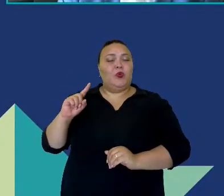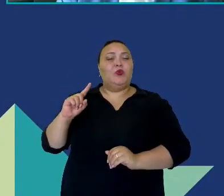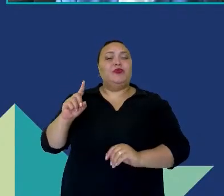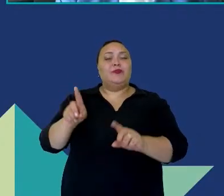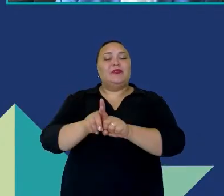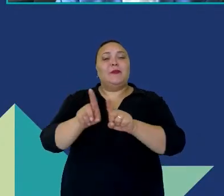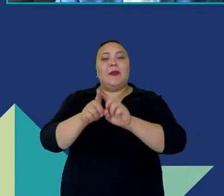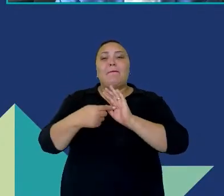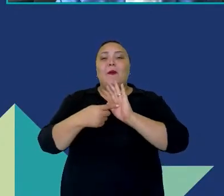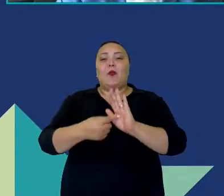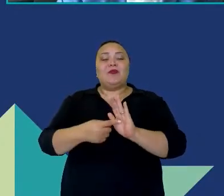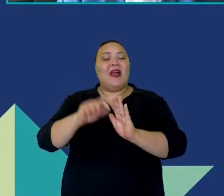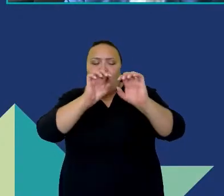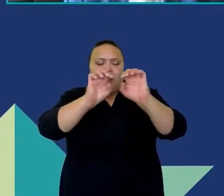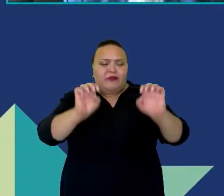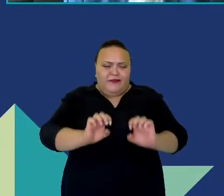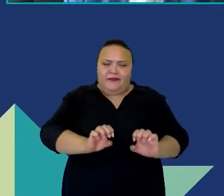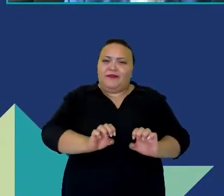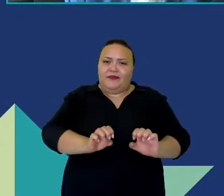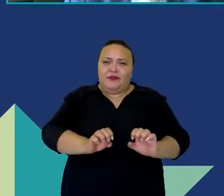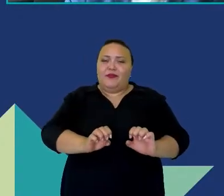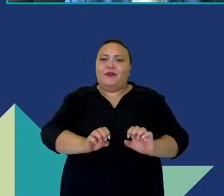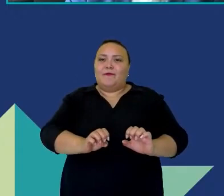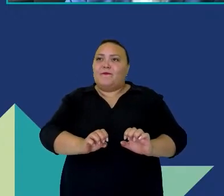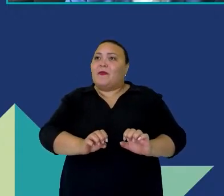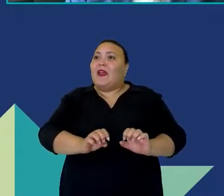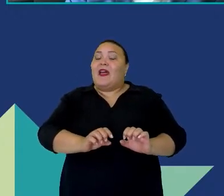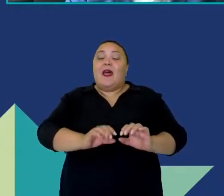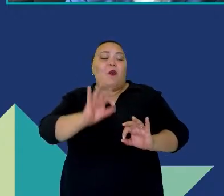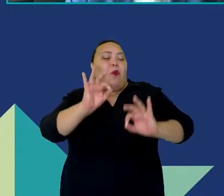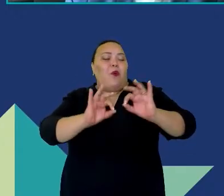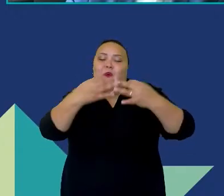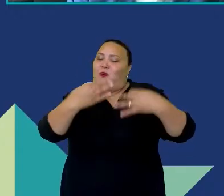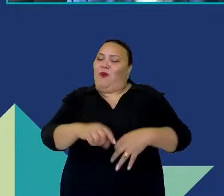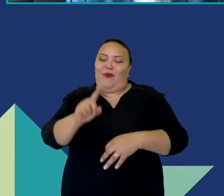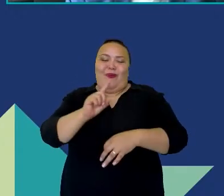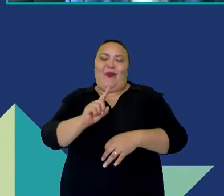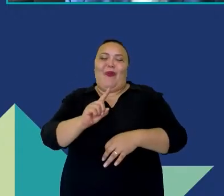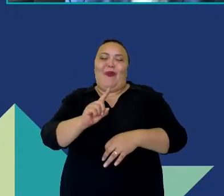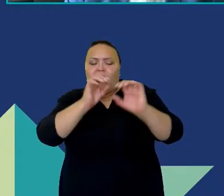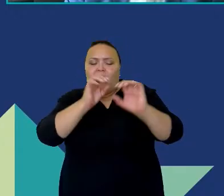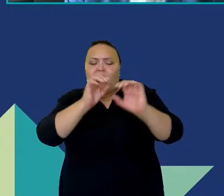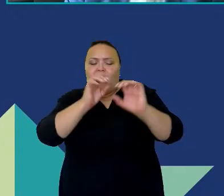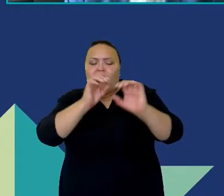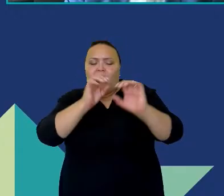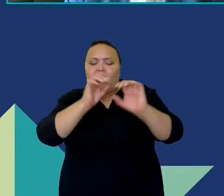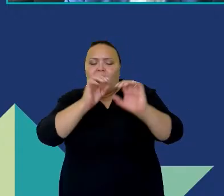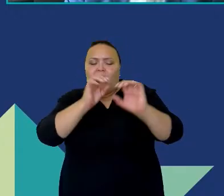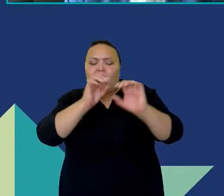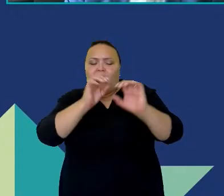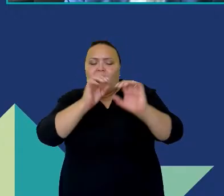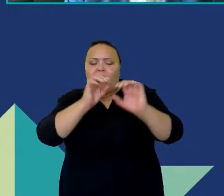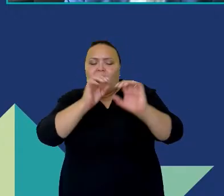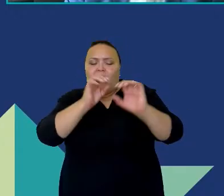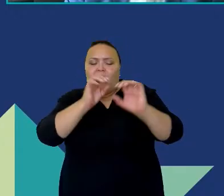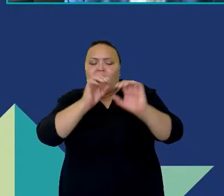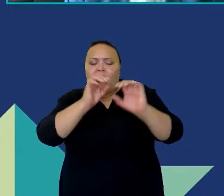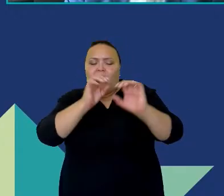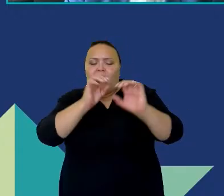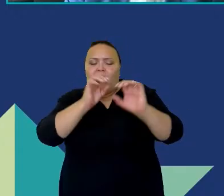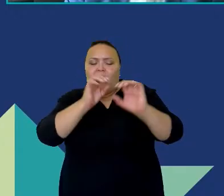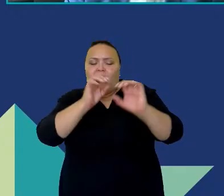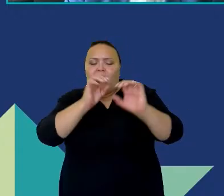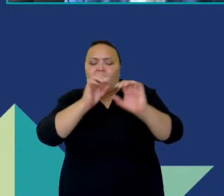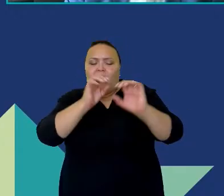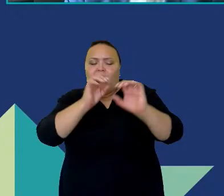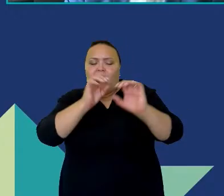2022. Very poor construction planning and expansion. And what's important is that the